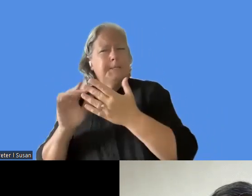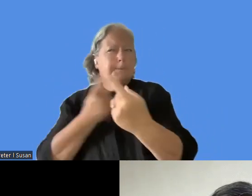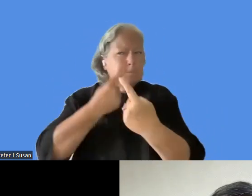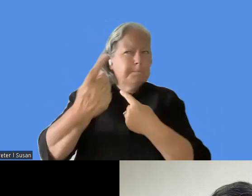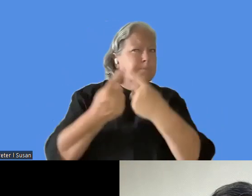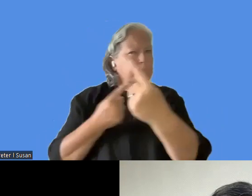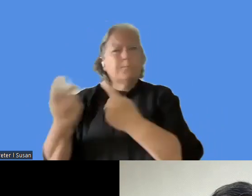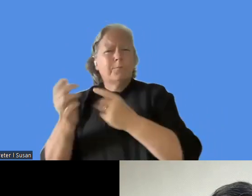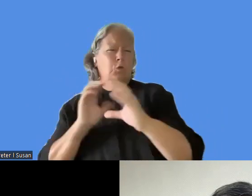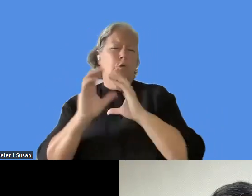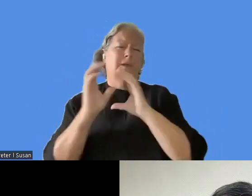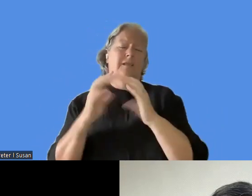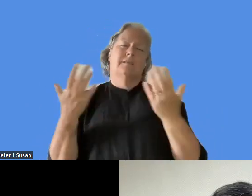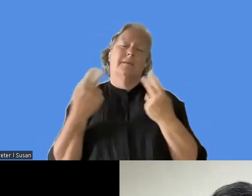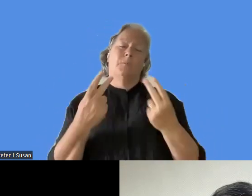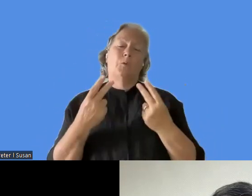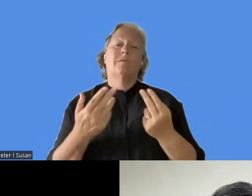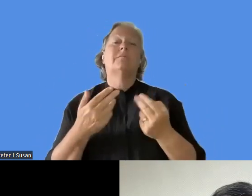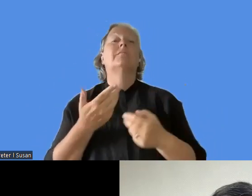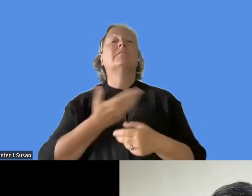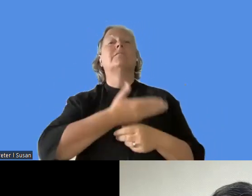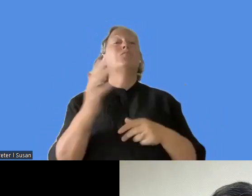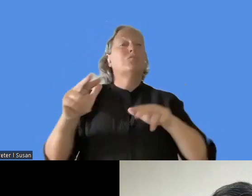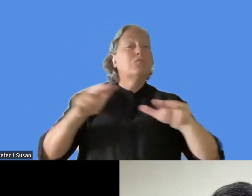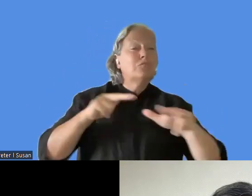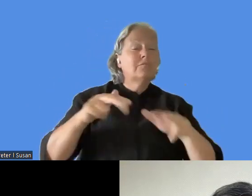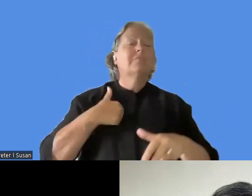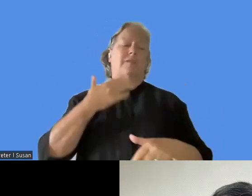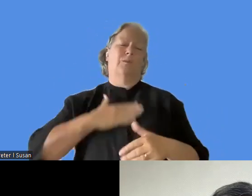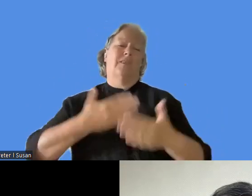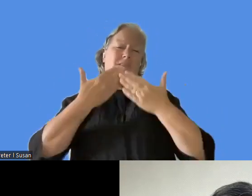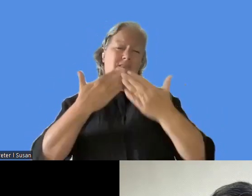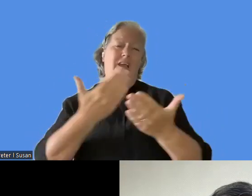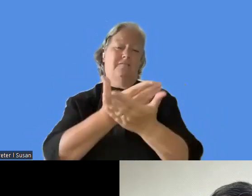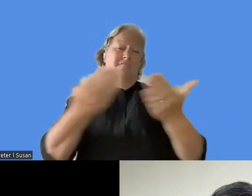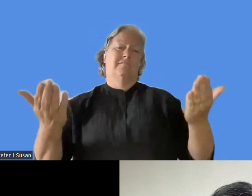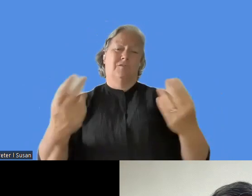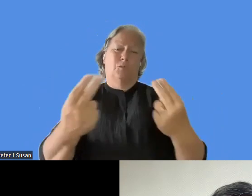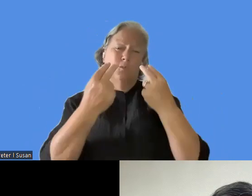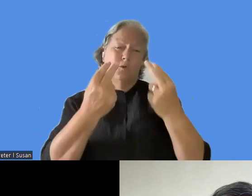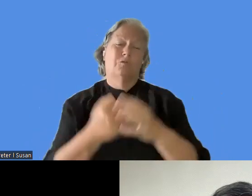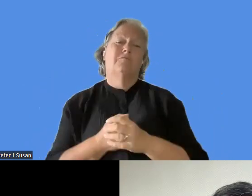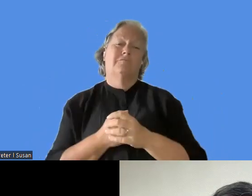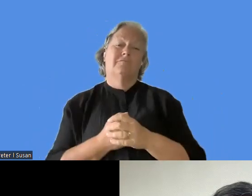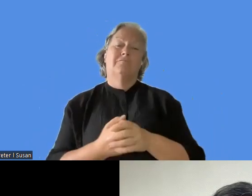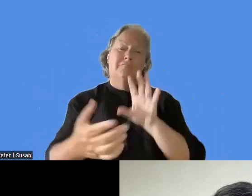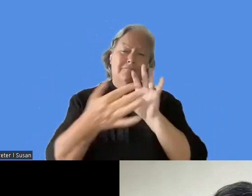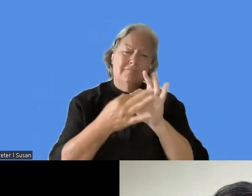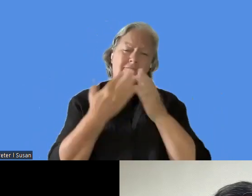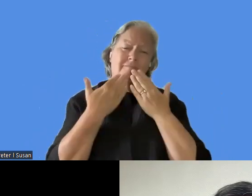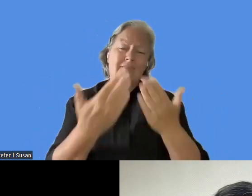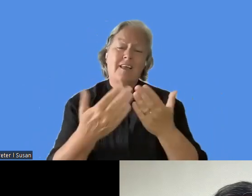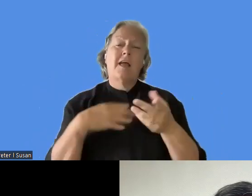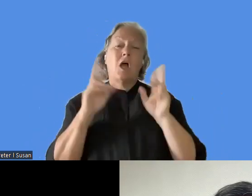behalf of all the organizers, I really want to thank everybody for joining, and I hope you have found this